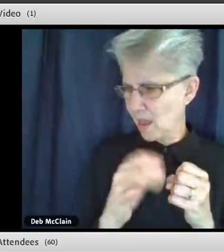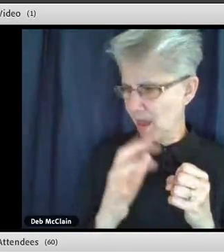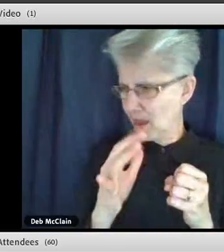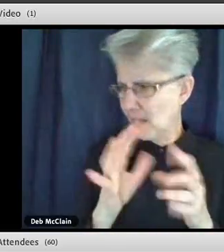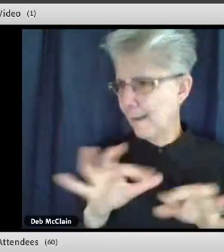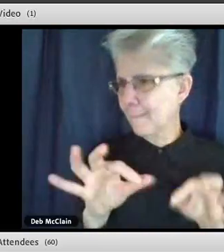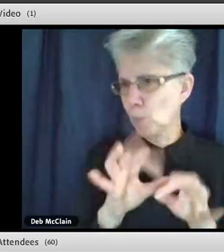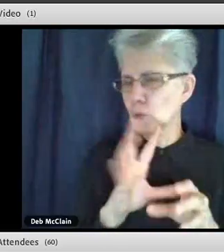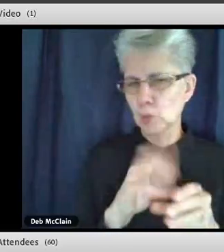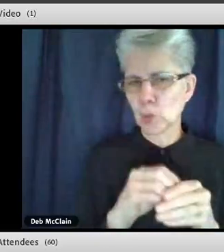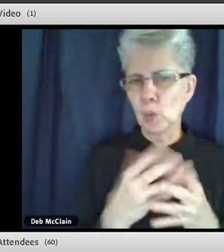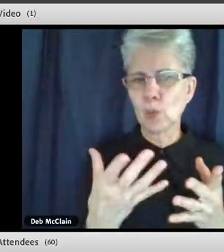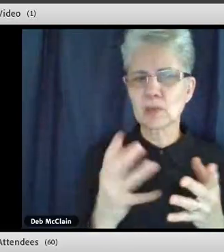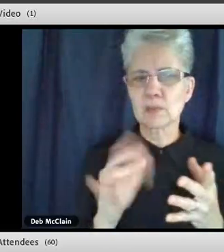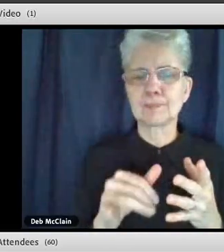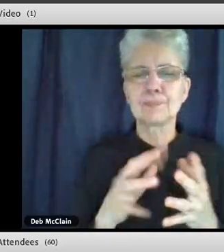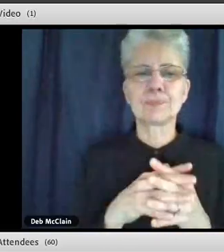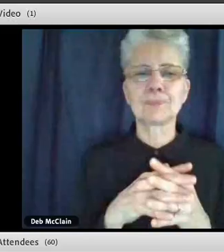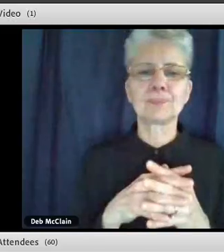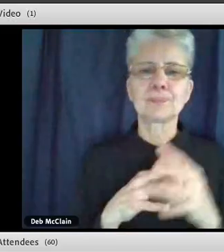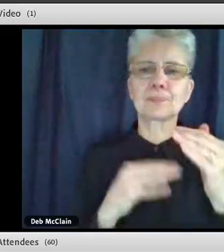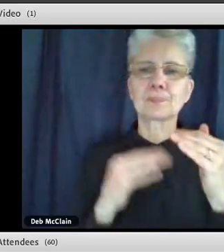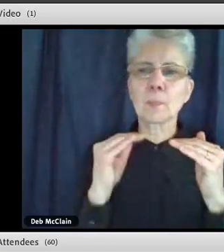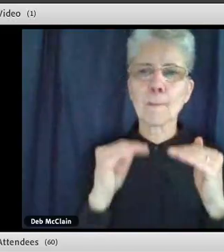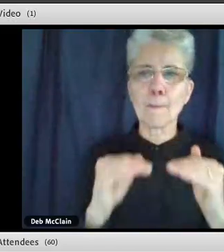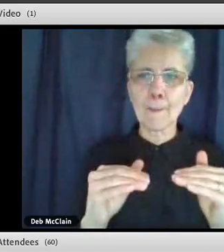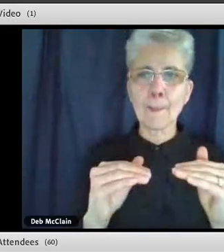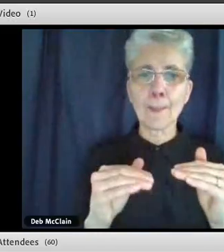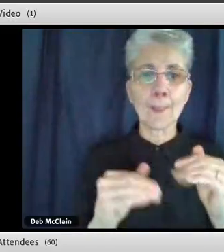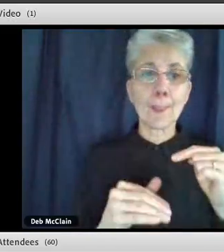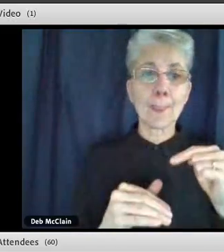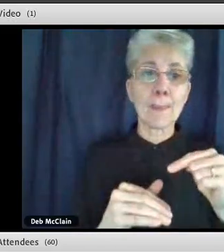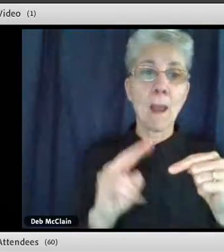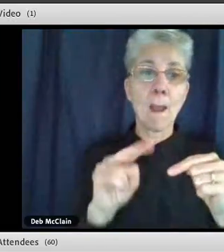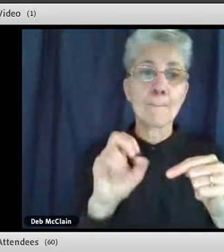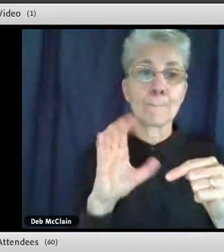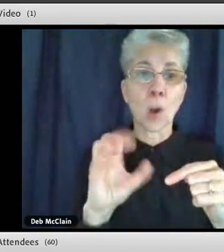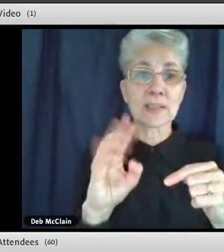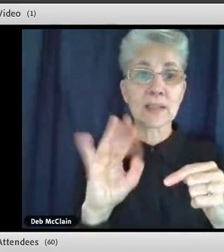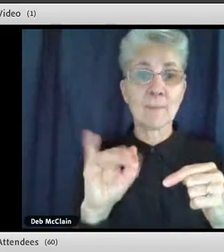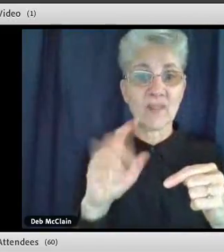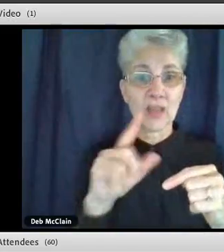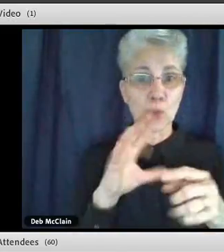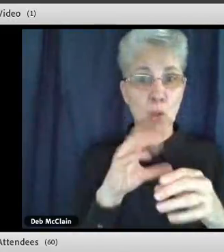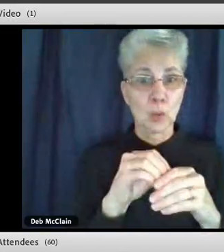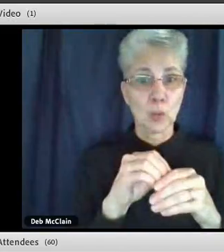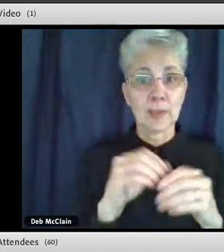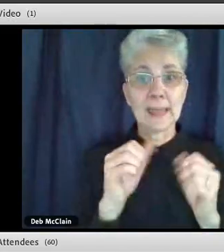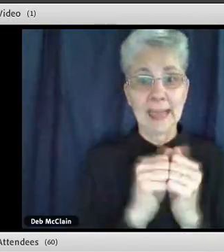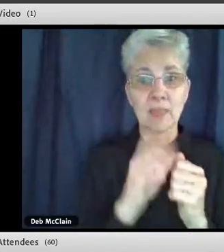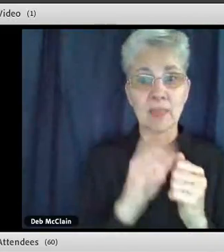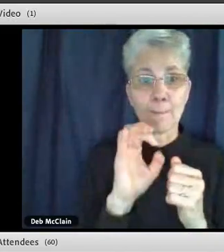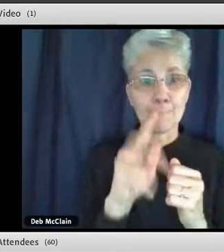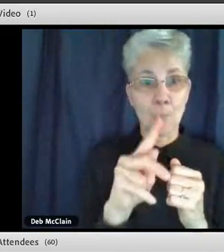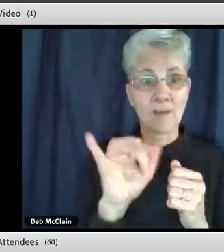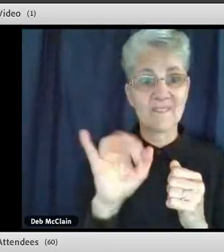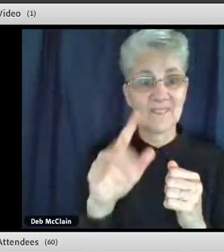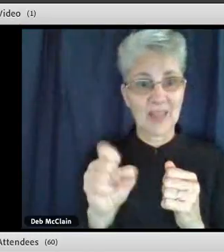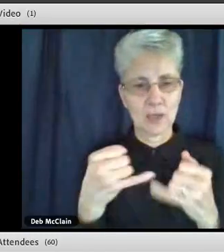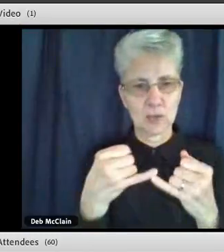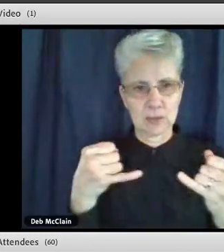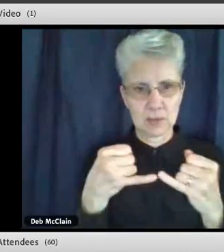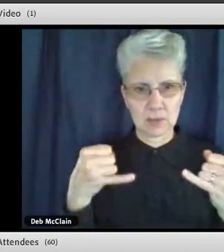different things. And then the MARC subfields are included within the MARC fields. They're preceded by what's called